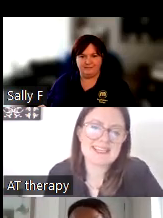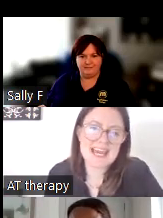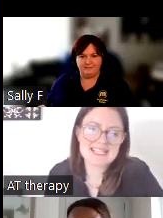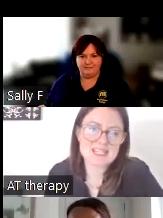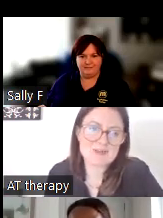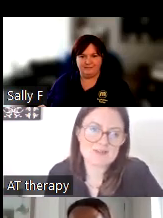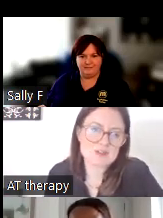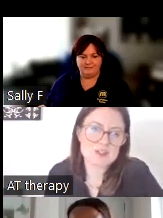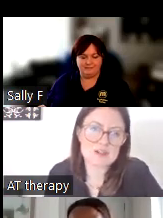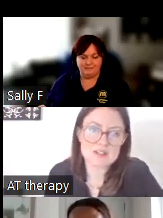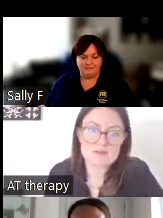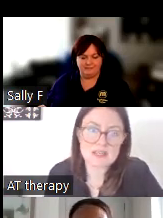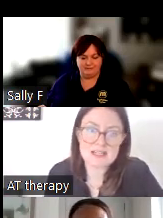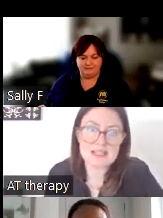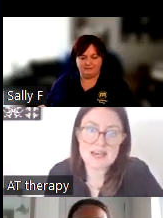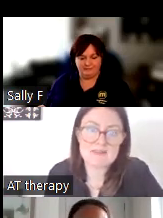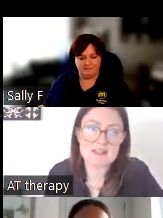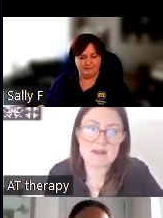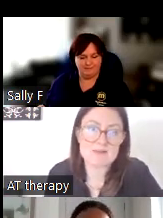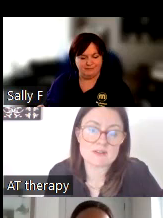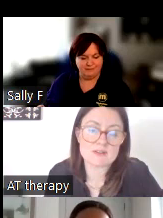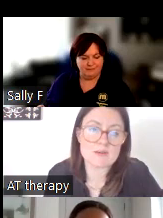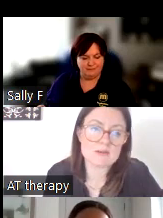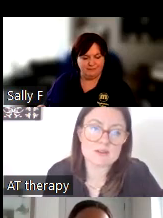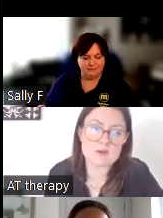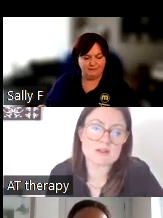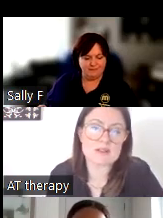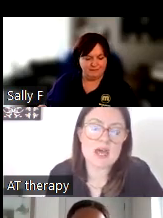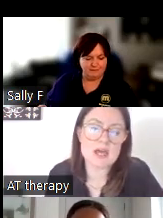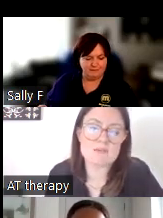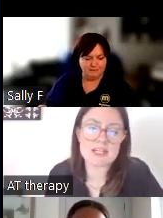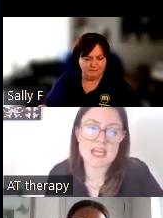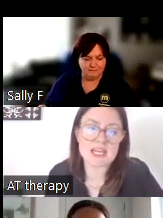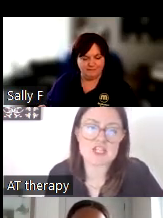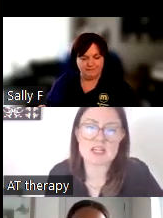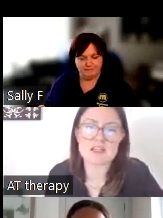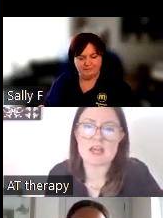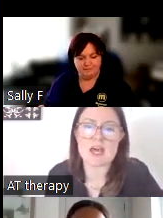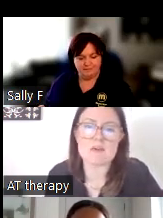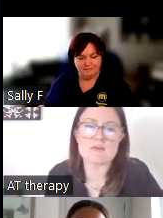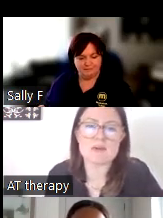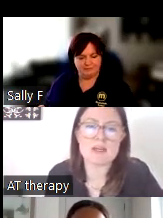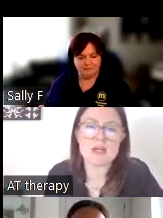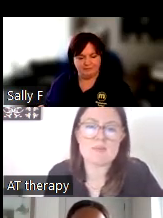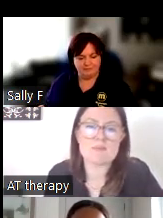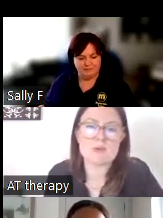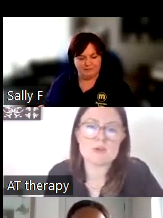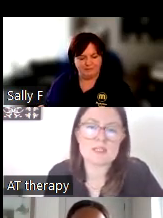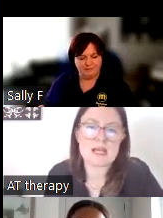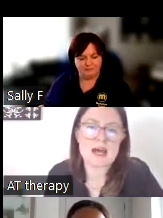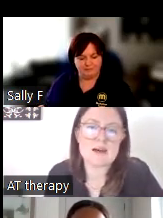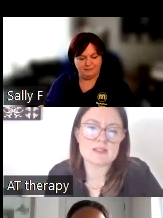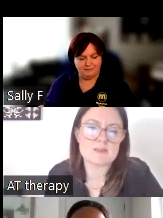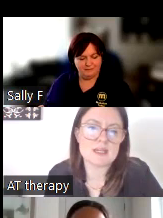think, Katie, you will have touched on some things that are definitely relevant throughout someone's education.